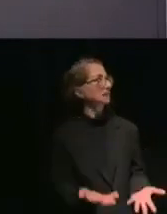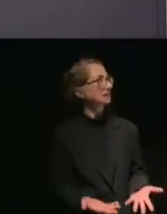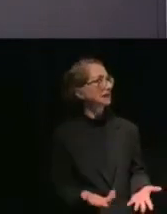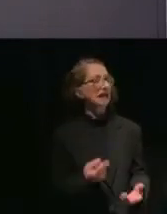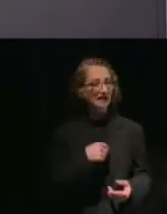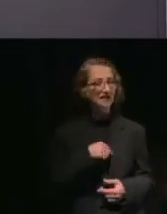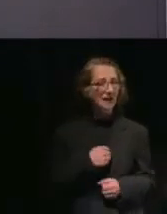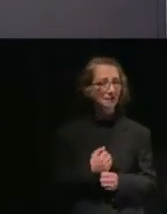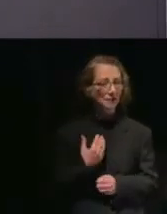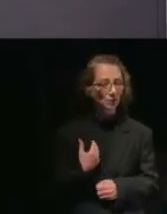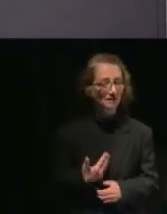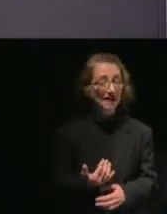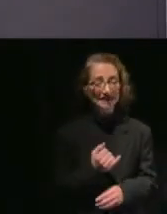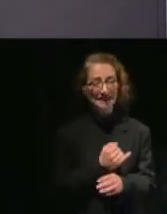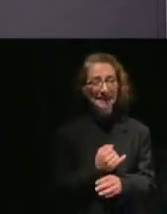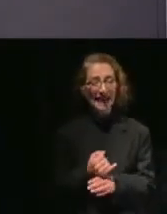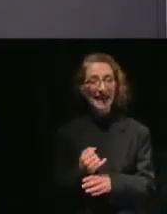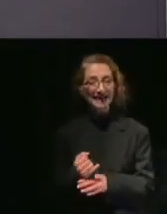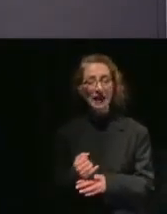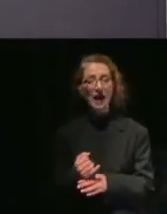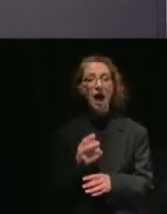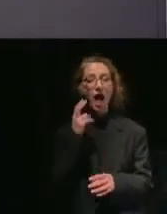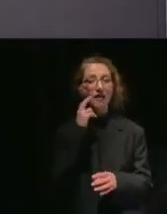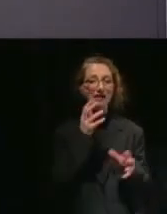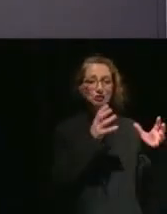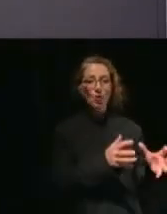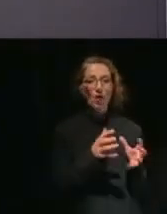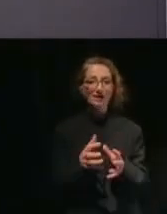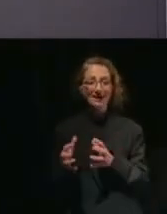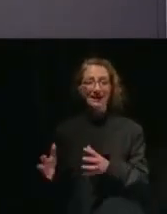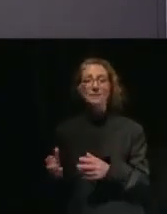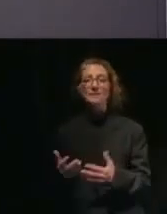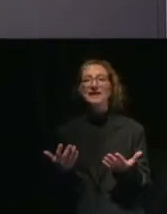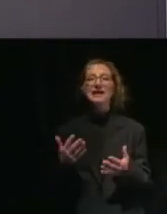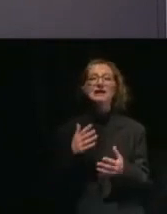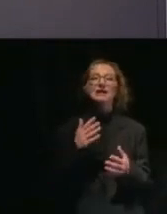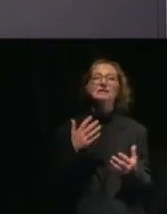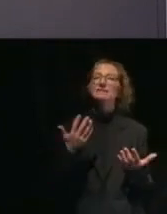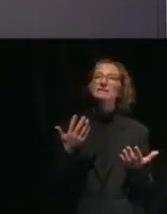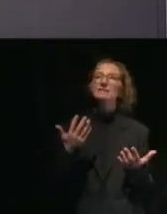of searching out important events for each of these age groups.